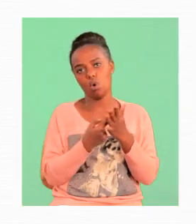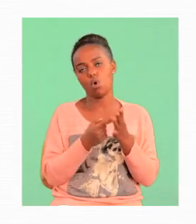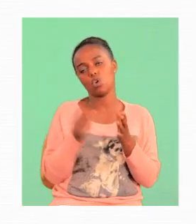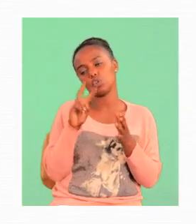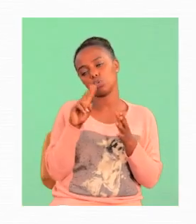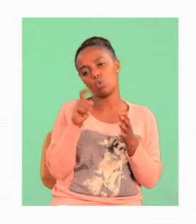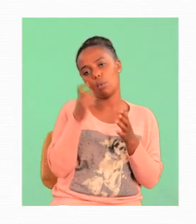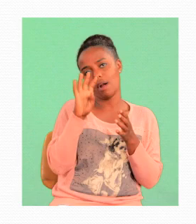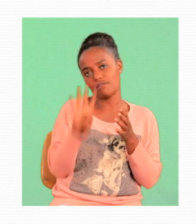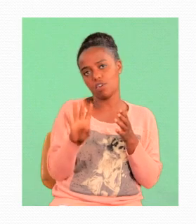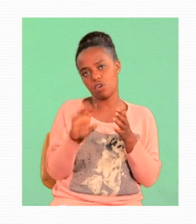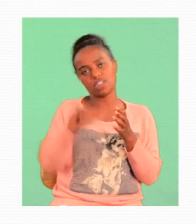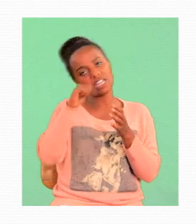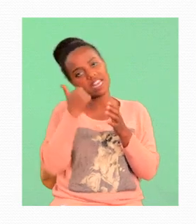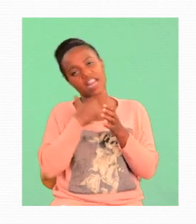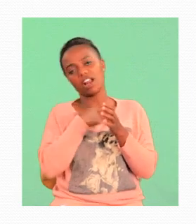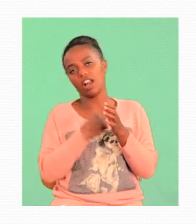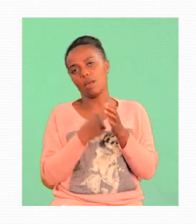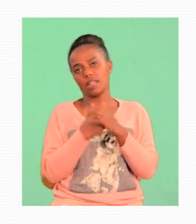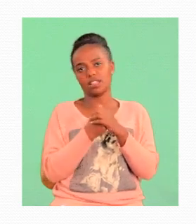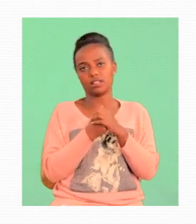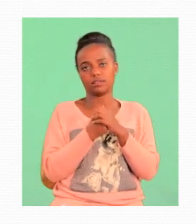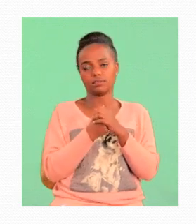2, 4 is another element.